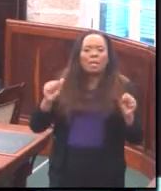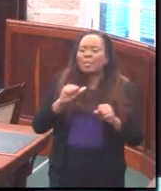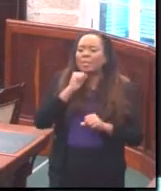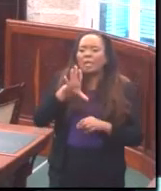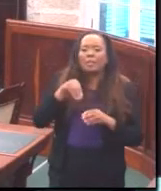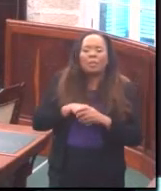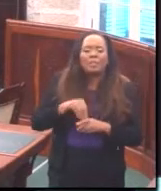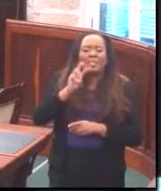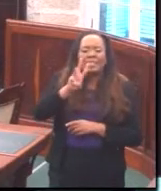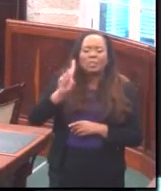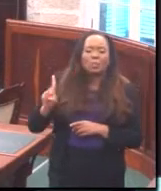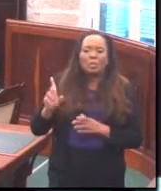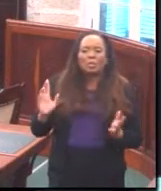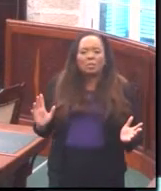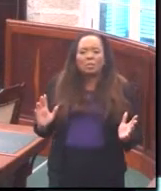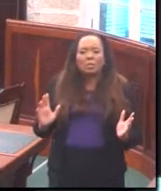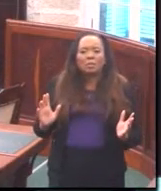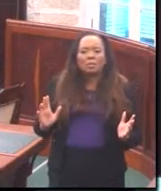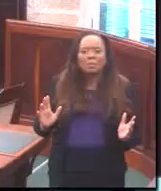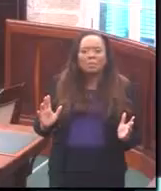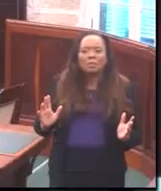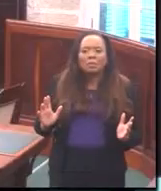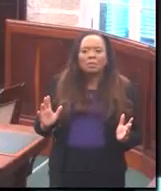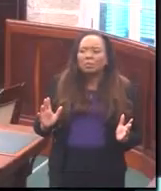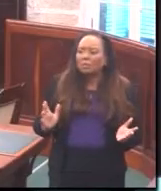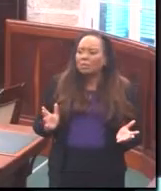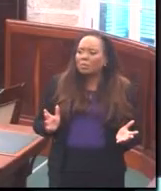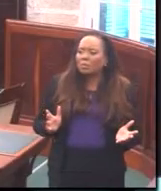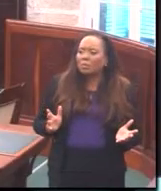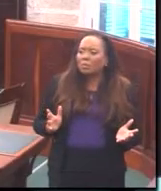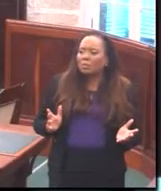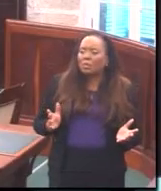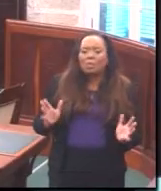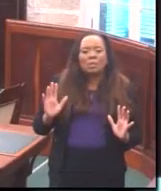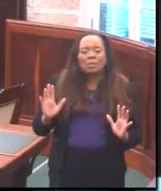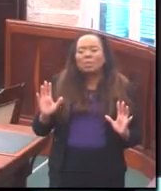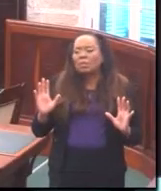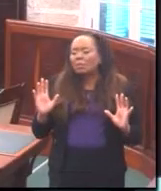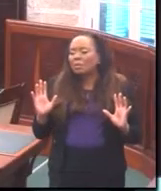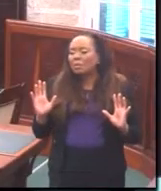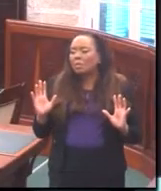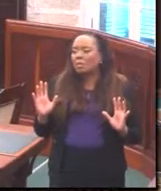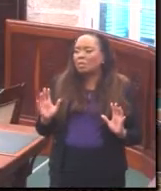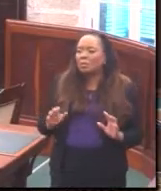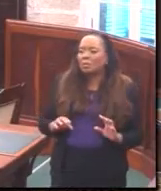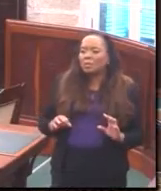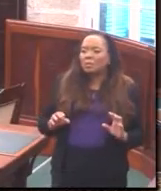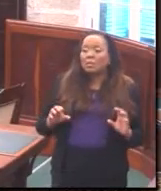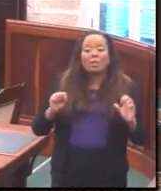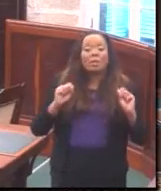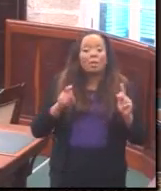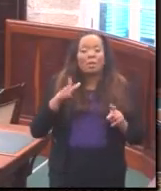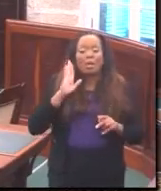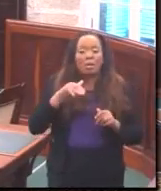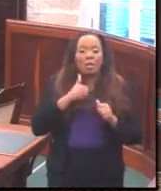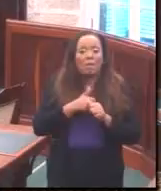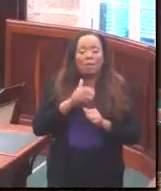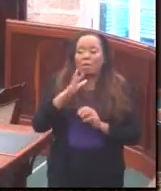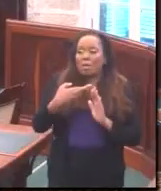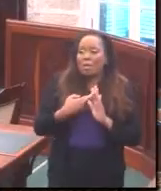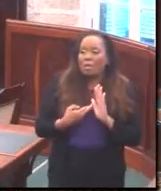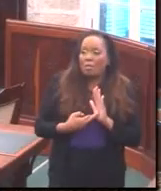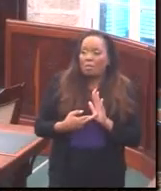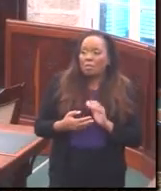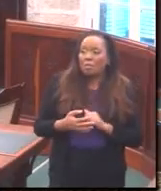6.1. right. Please deal with, you've just dealt with it, please. Let us then abide by your ruling, sir, and not